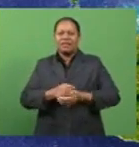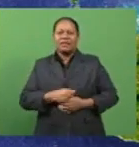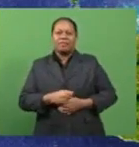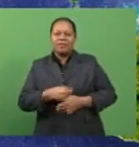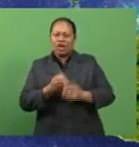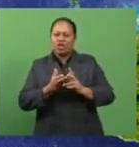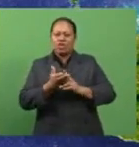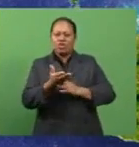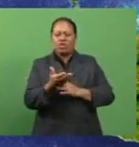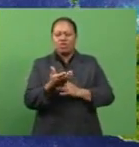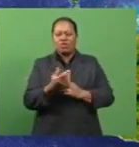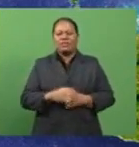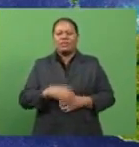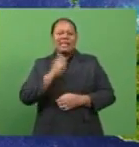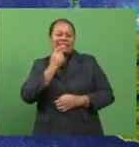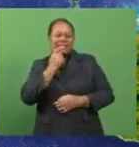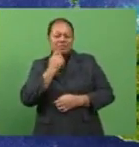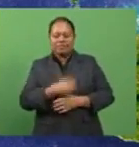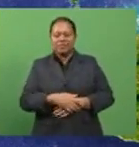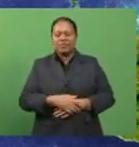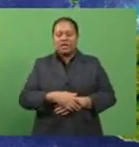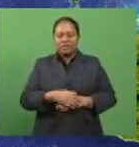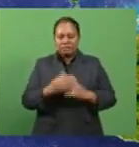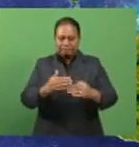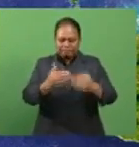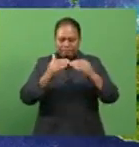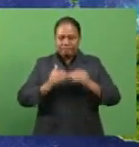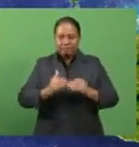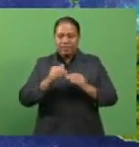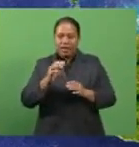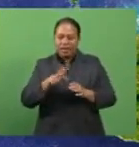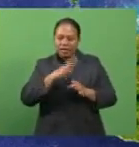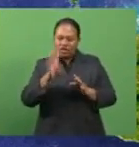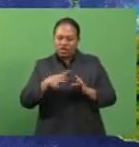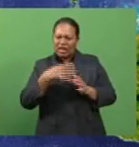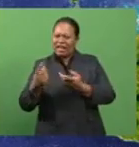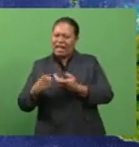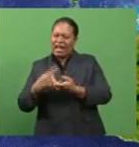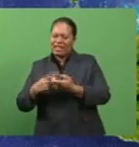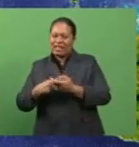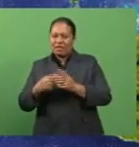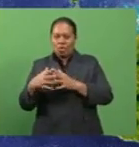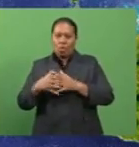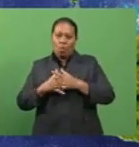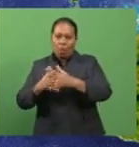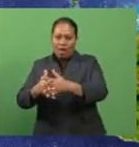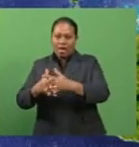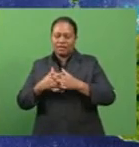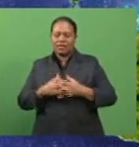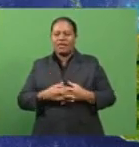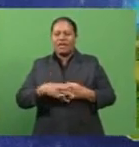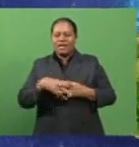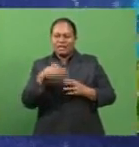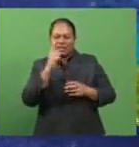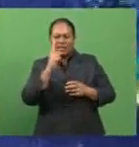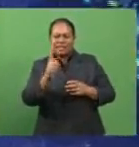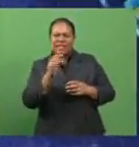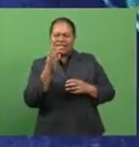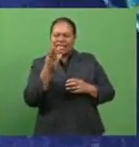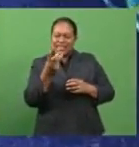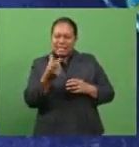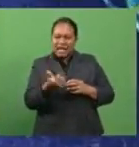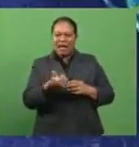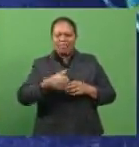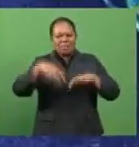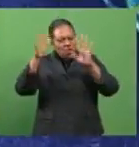through bit by bit. Now moving on, checking the other centers out. In the west, conditions eased for some time before